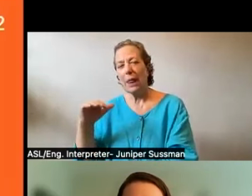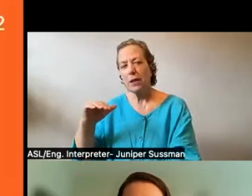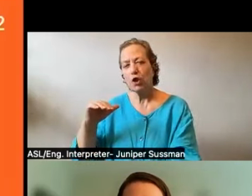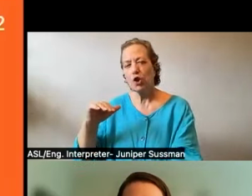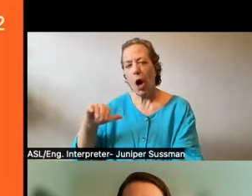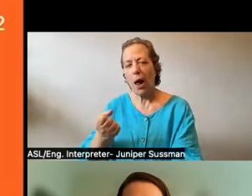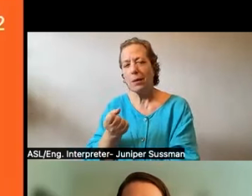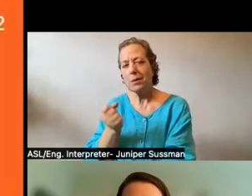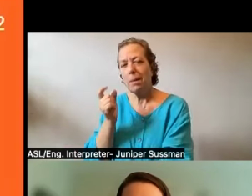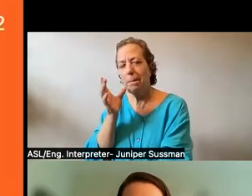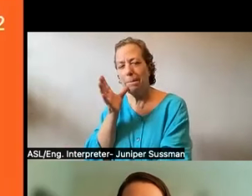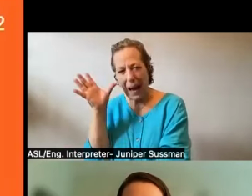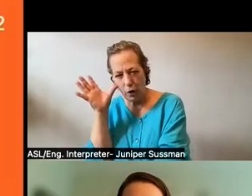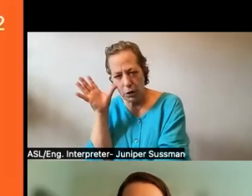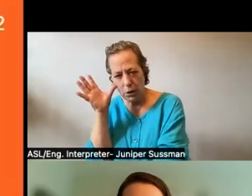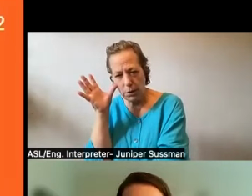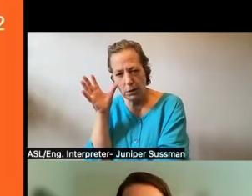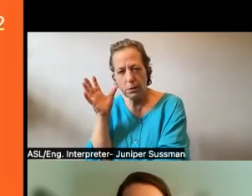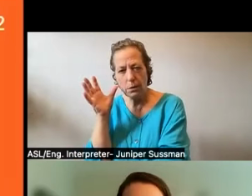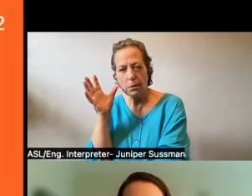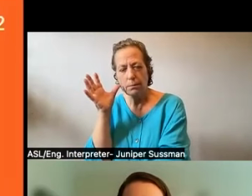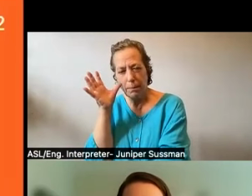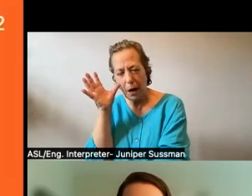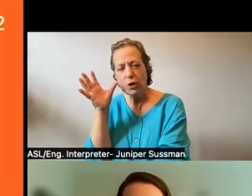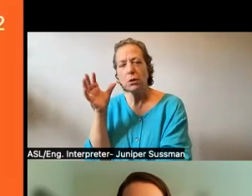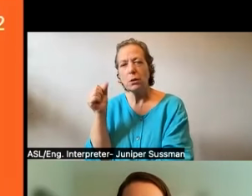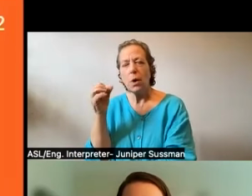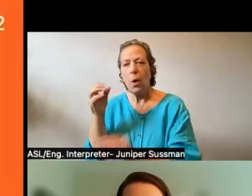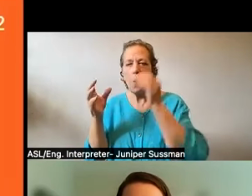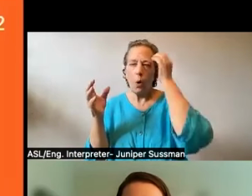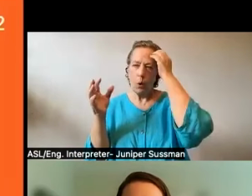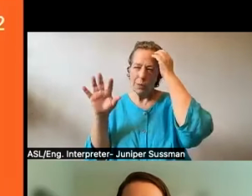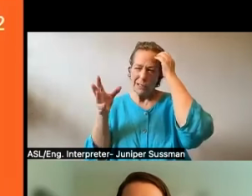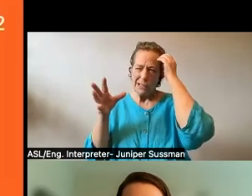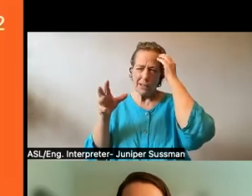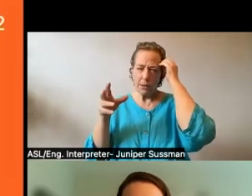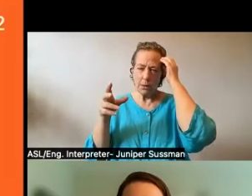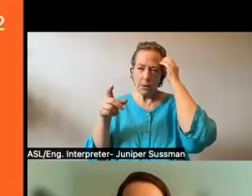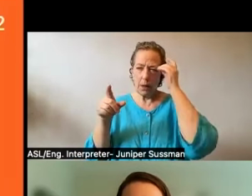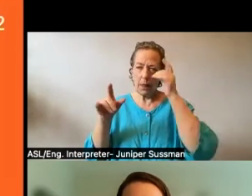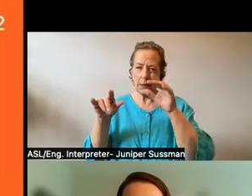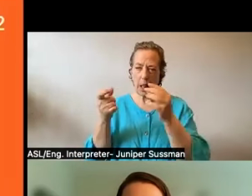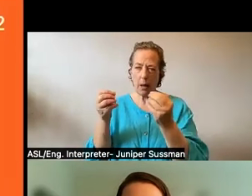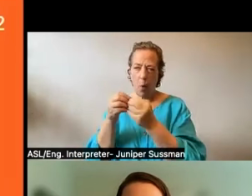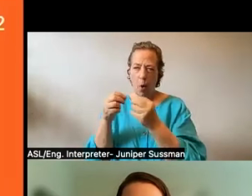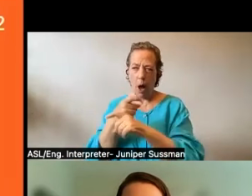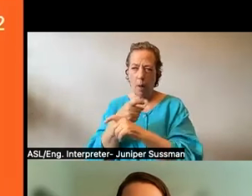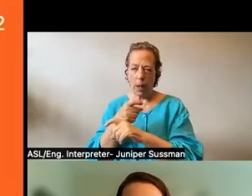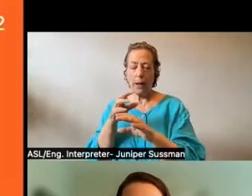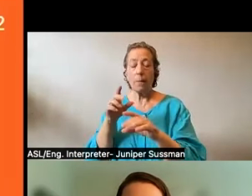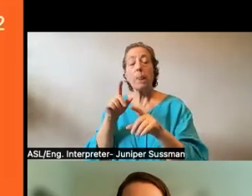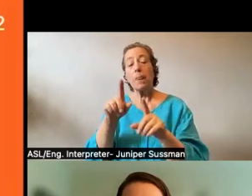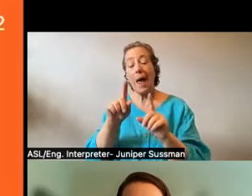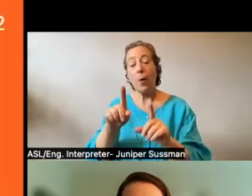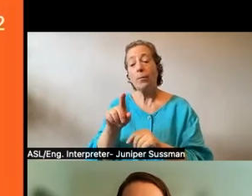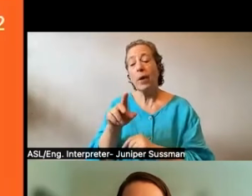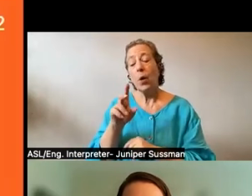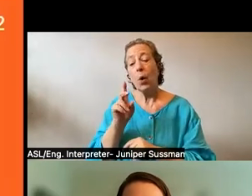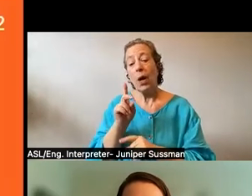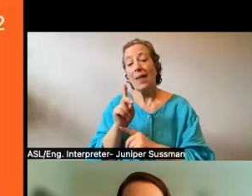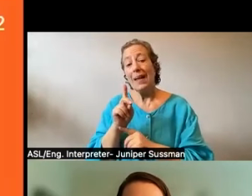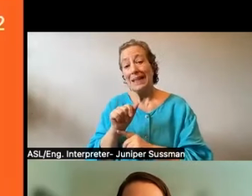times that's something for a provider to understand when making that type of referral. In terms of how disability plays a part in